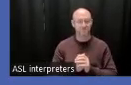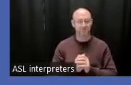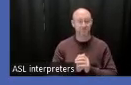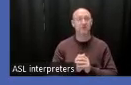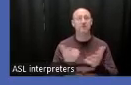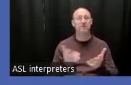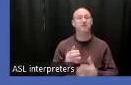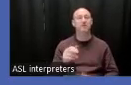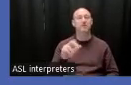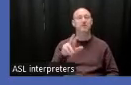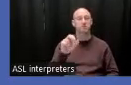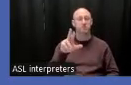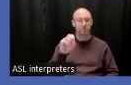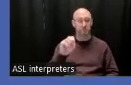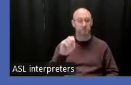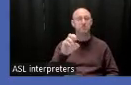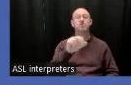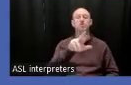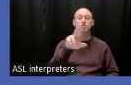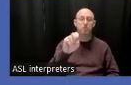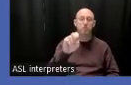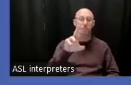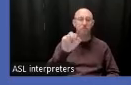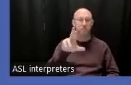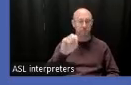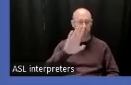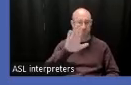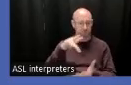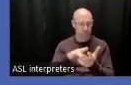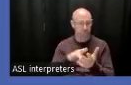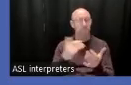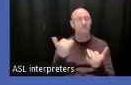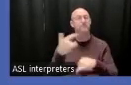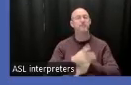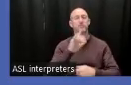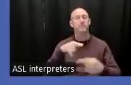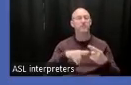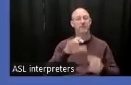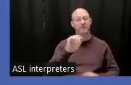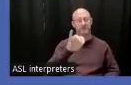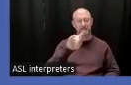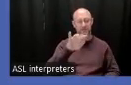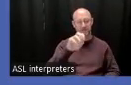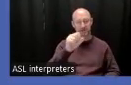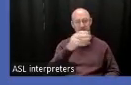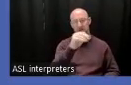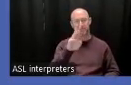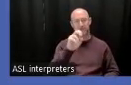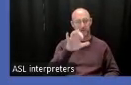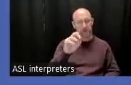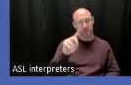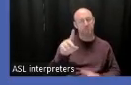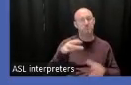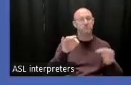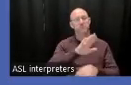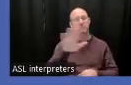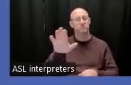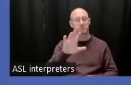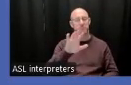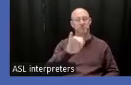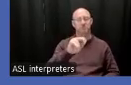Center. Today, we're going to be talking about the facilities and beyond, describing your institutional